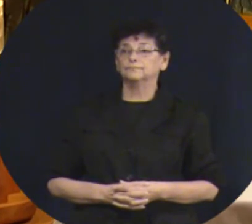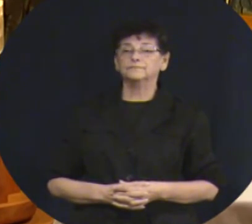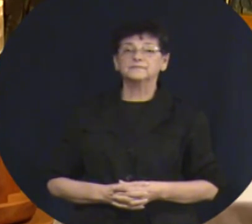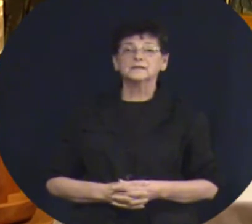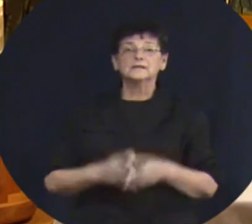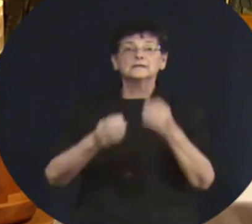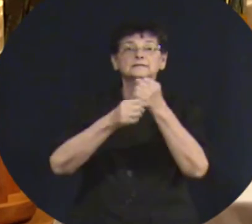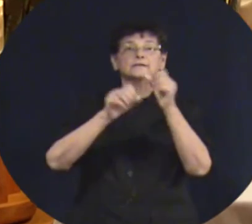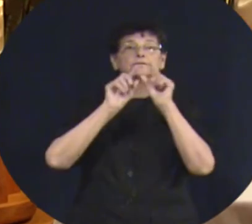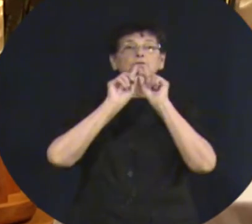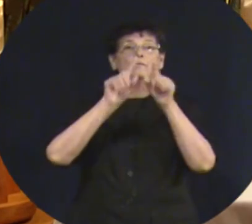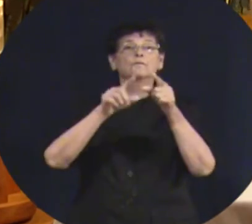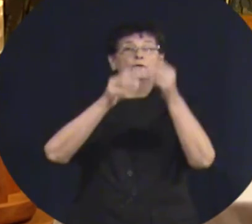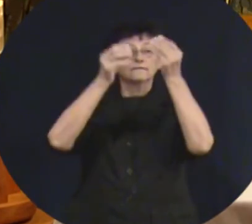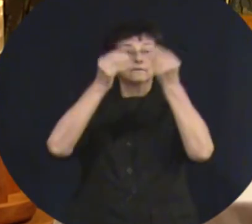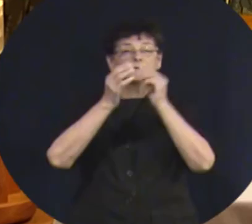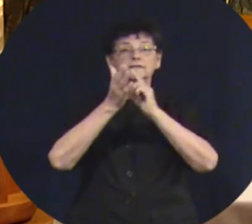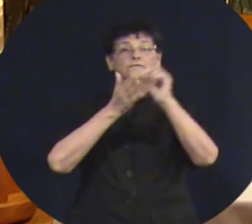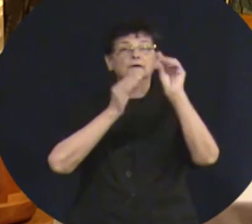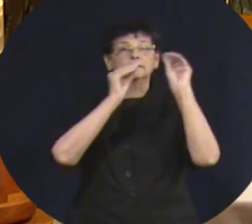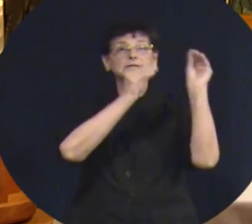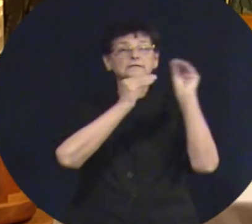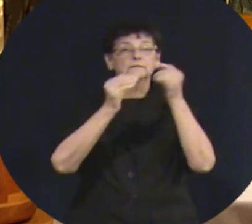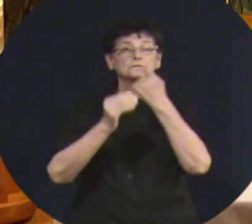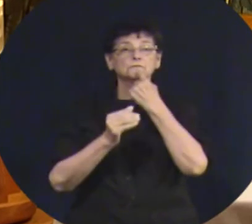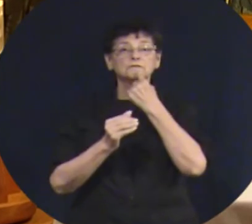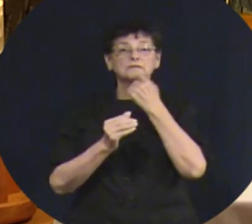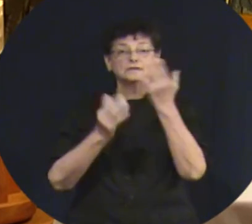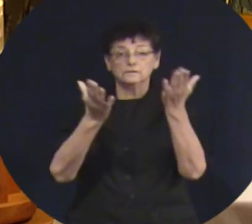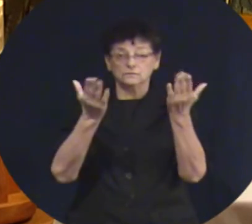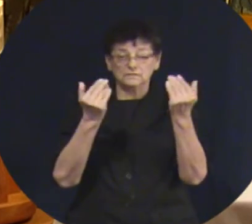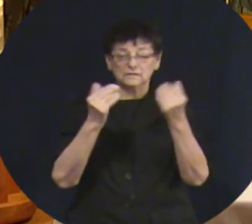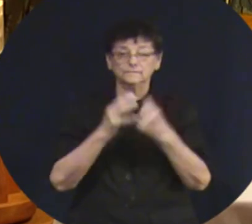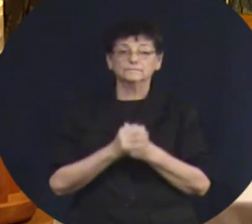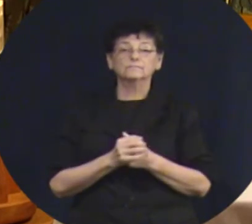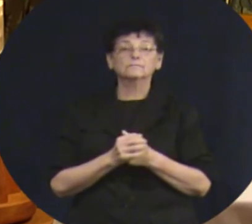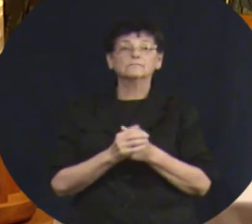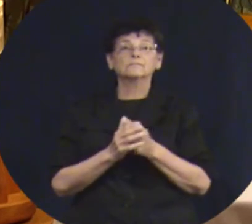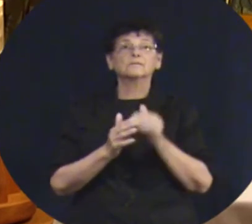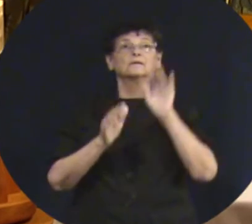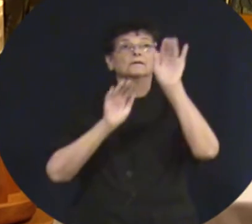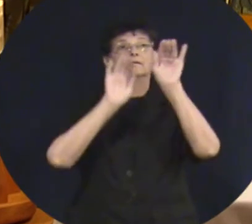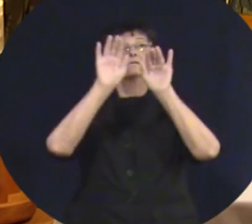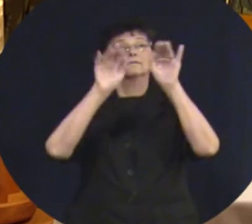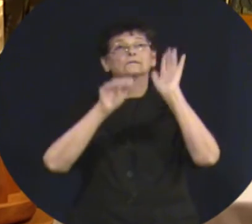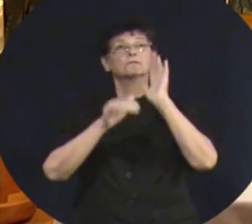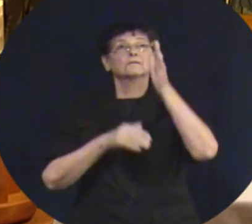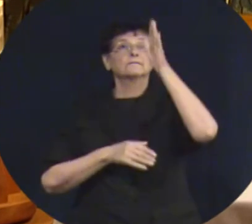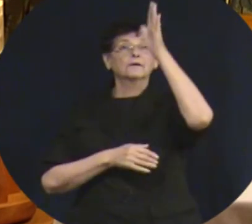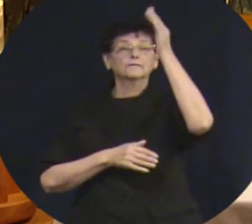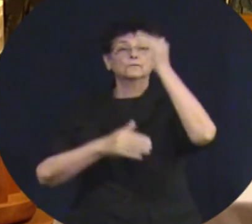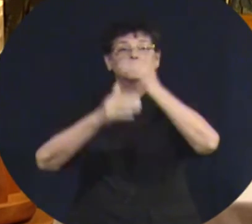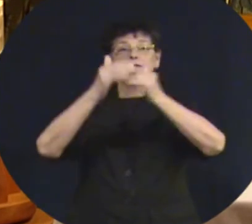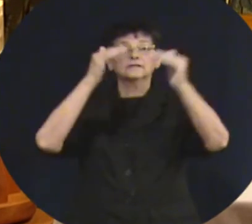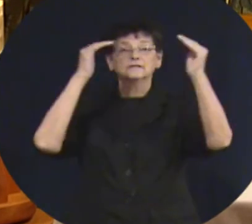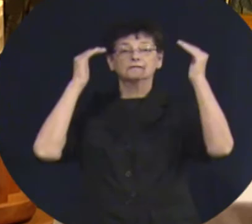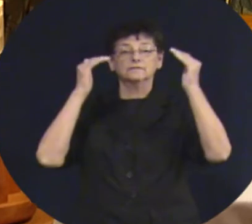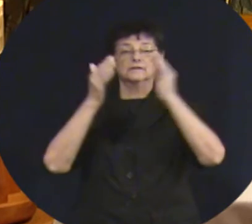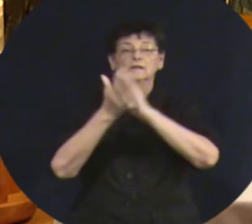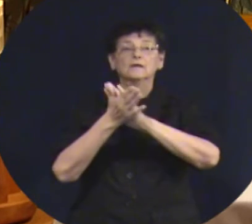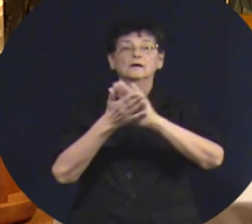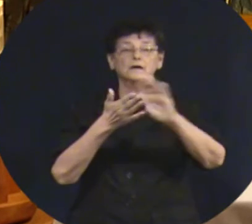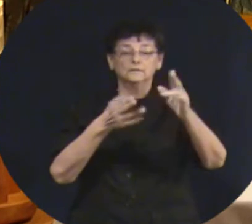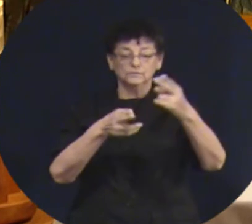At the Savior's command and formed by divine teaching, we dare to say, Our Father, who art in